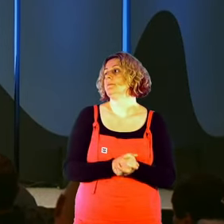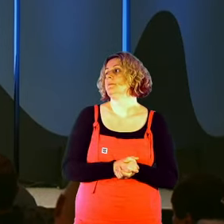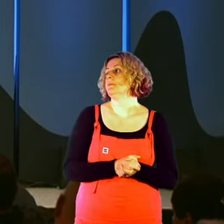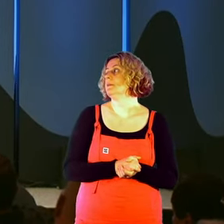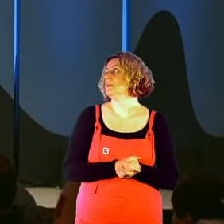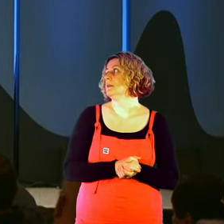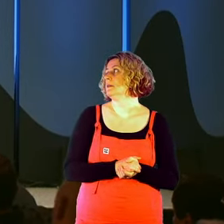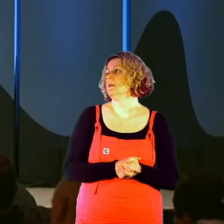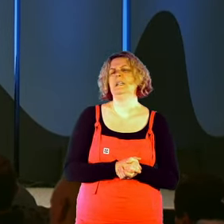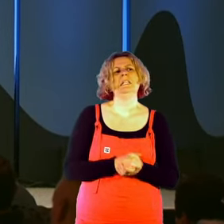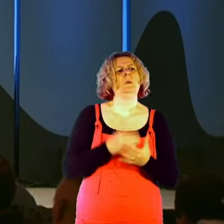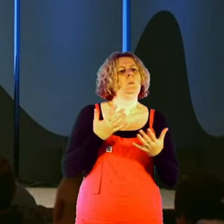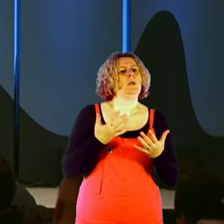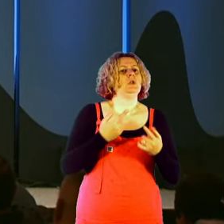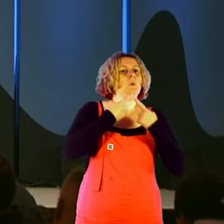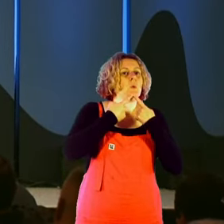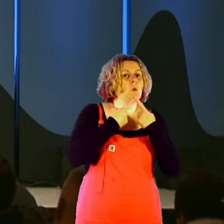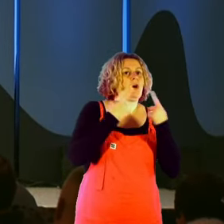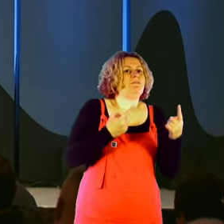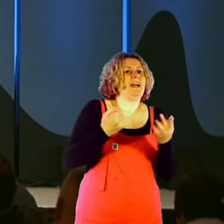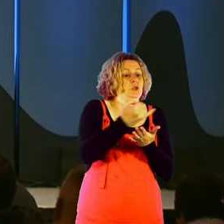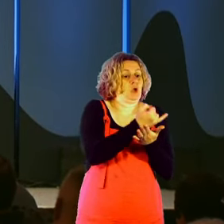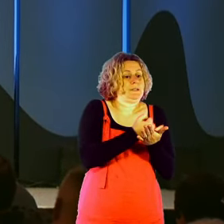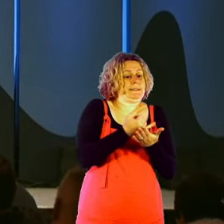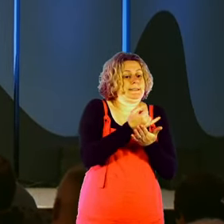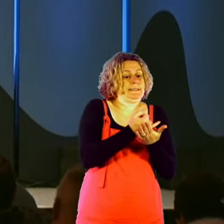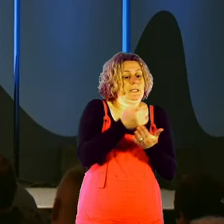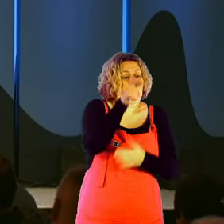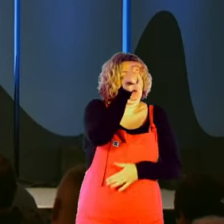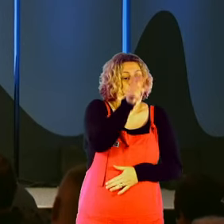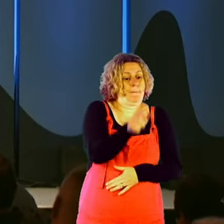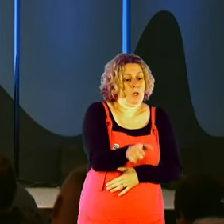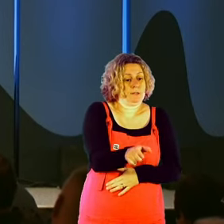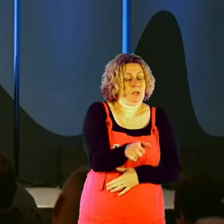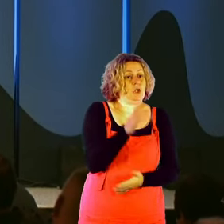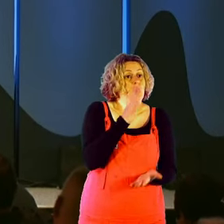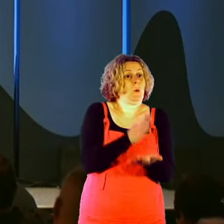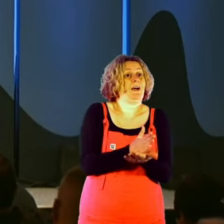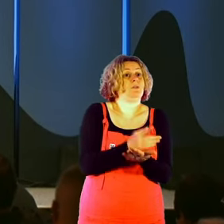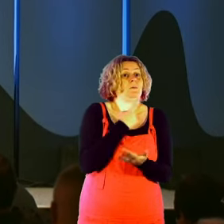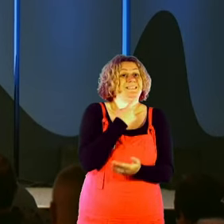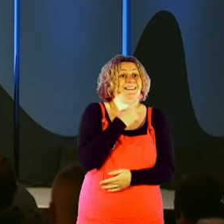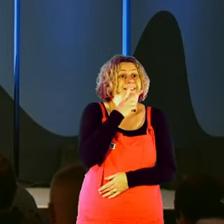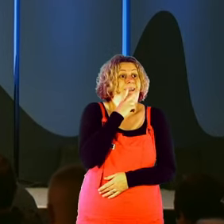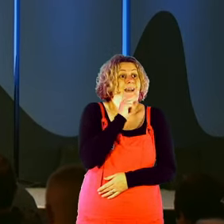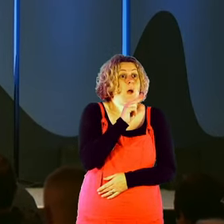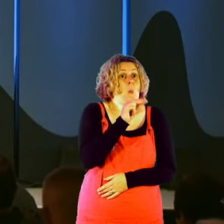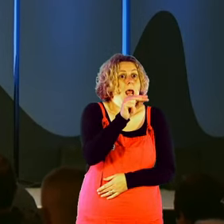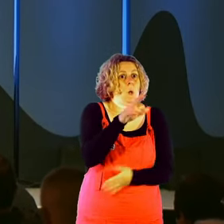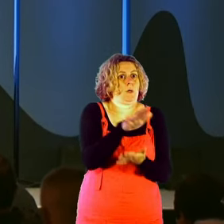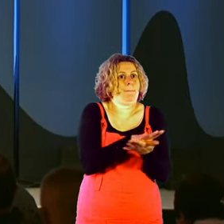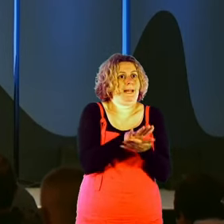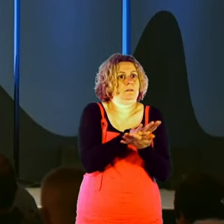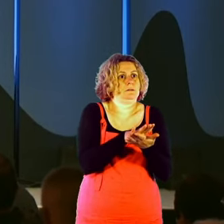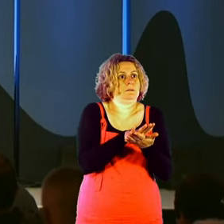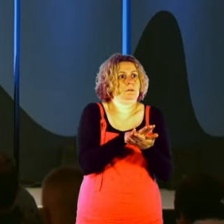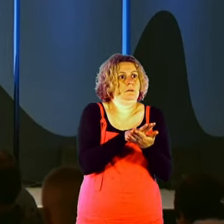your sin to a person is you have to articulate that sin out loud to yourself and to the Lord.